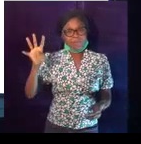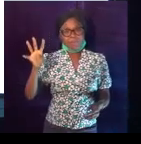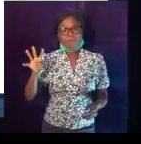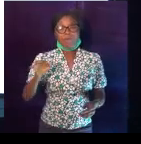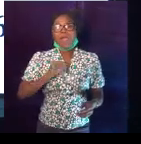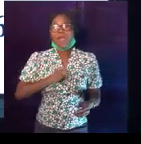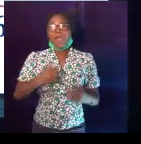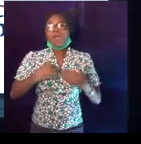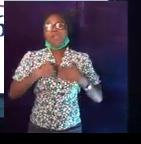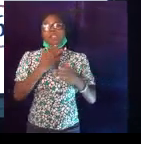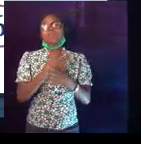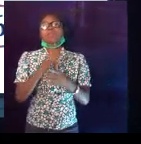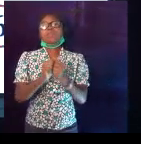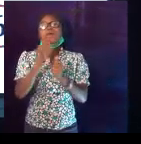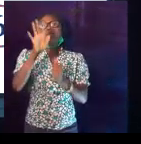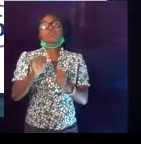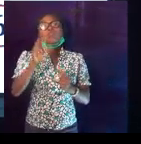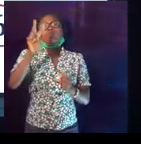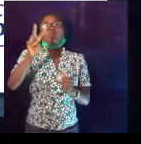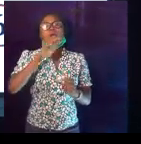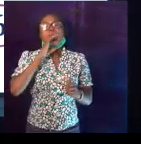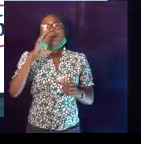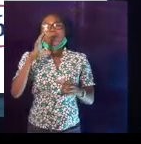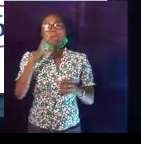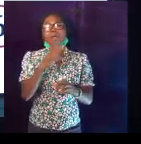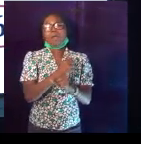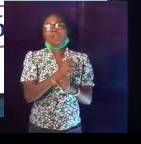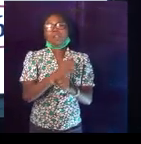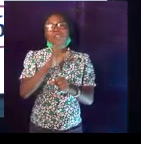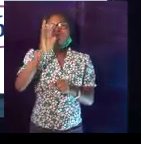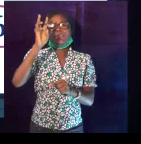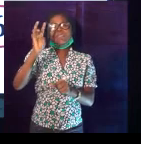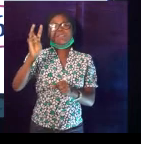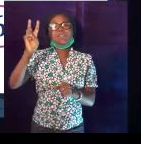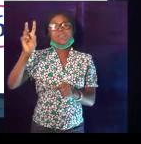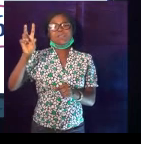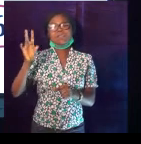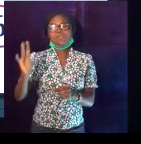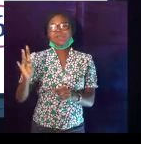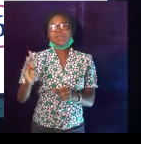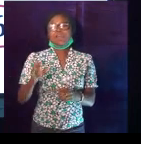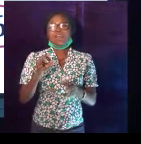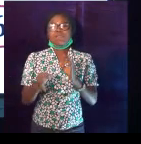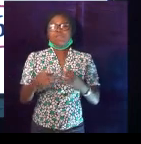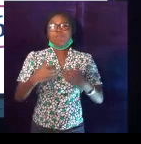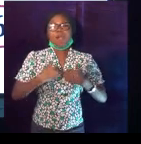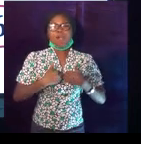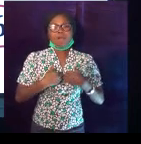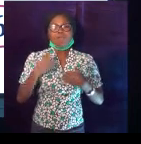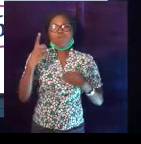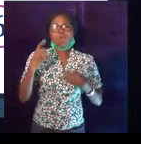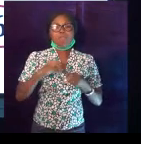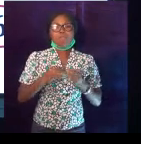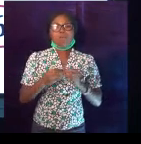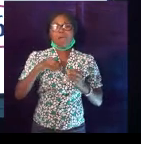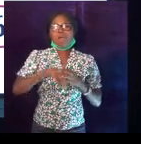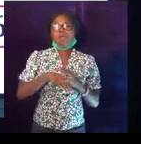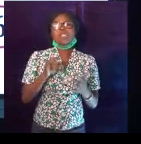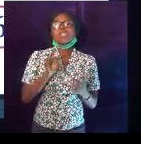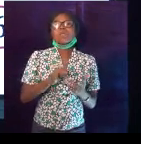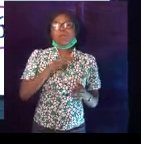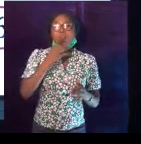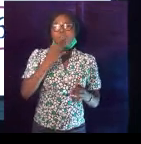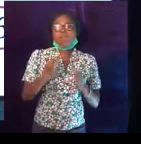that by 2, I get 67. And 67 is my median. So in summary, if you have one number in the